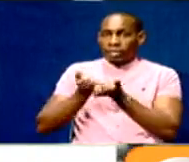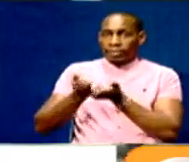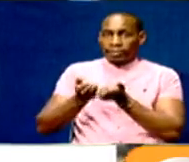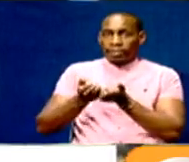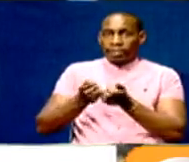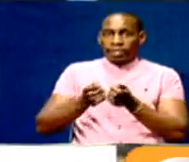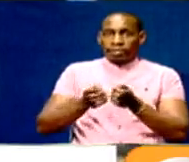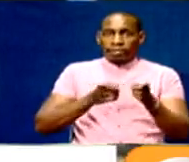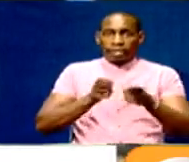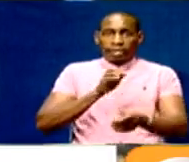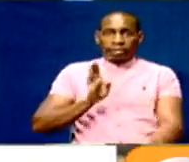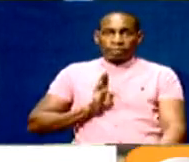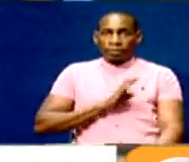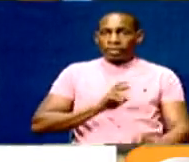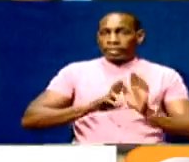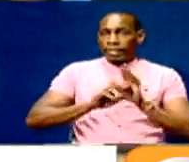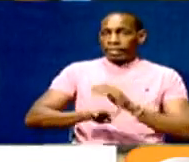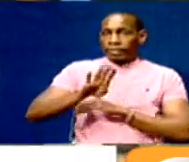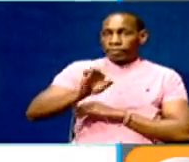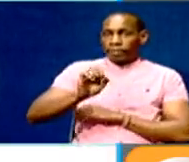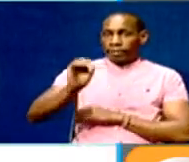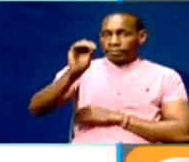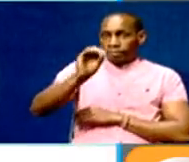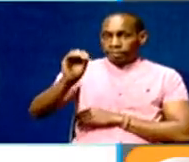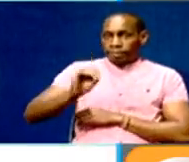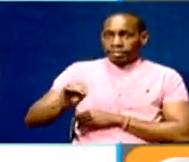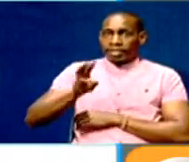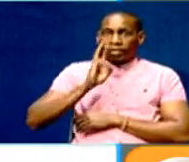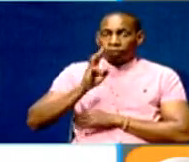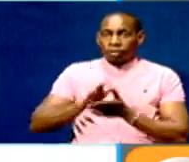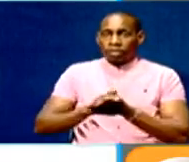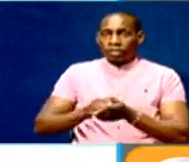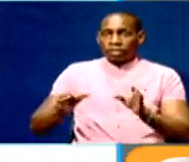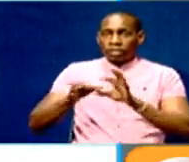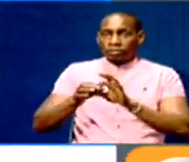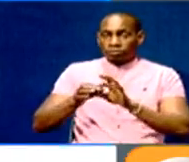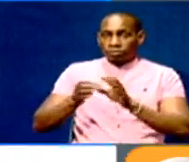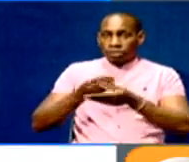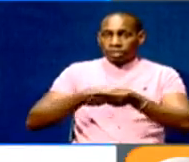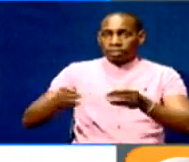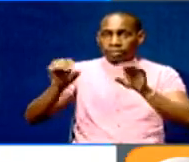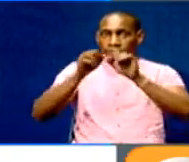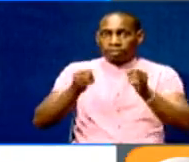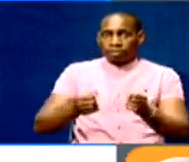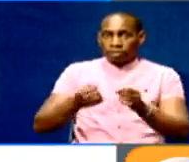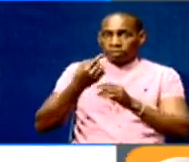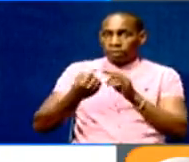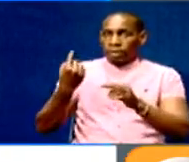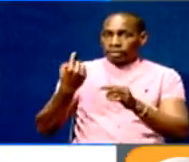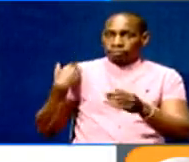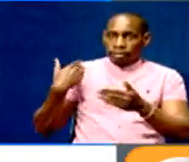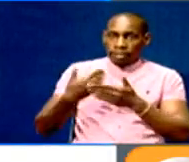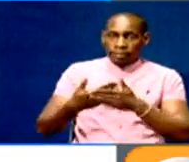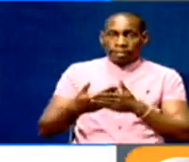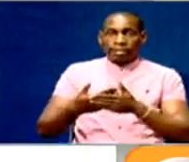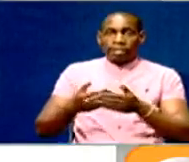Regulatory Board, this represents 45% of the water put into the distribution system over the last 1 year.